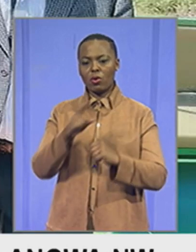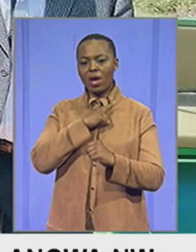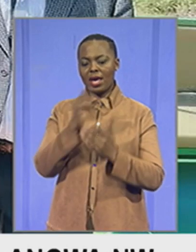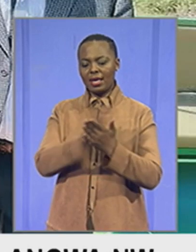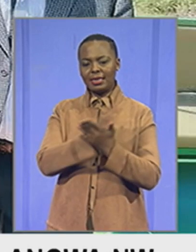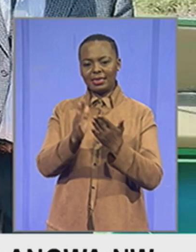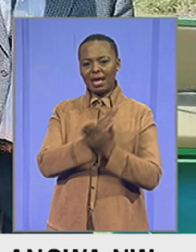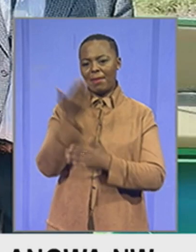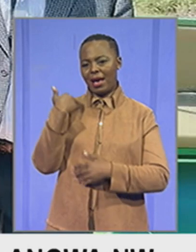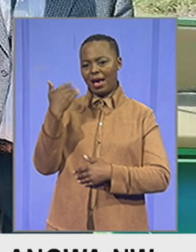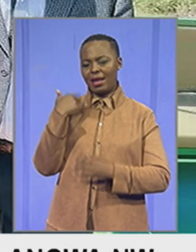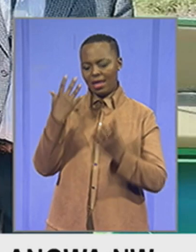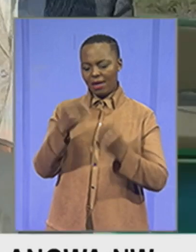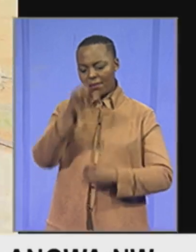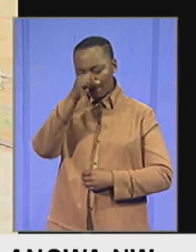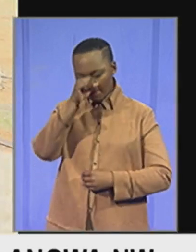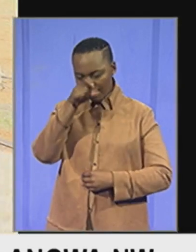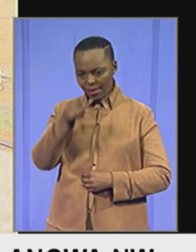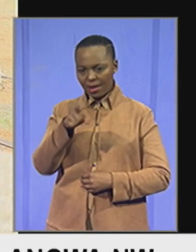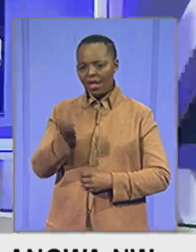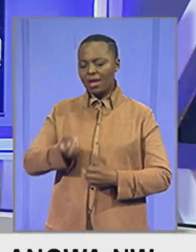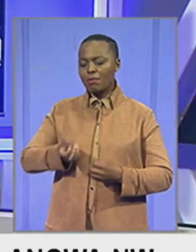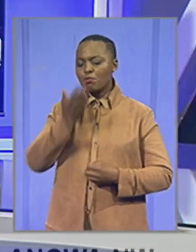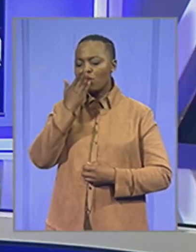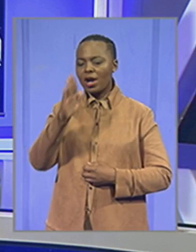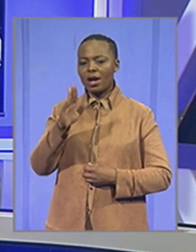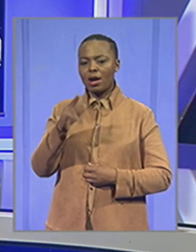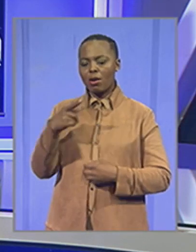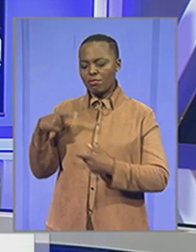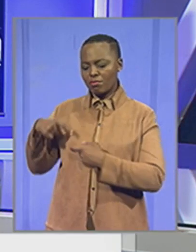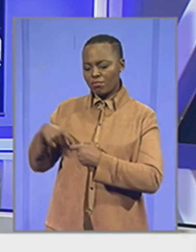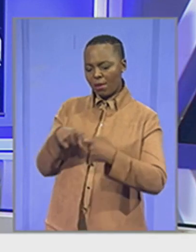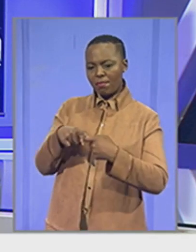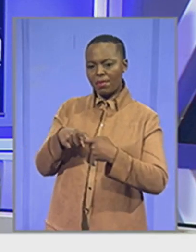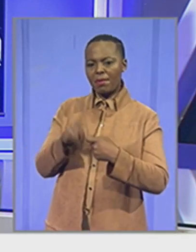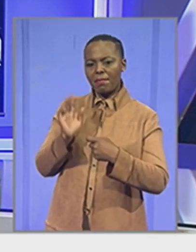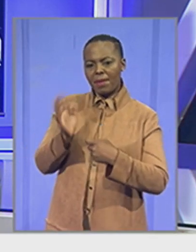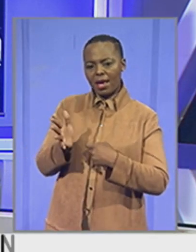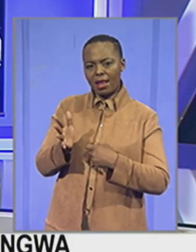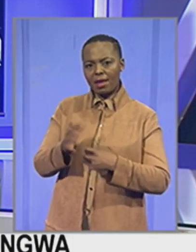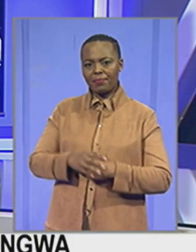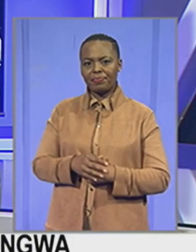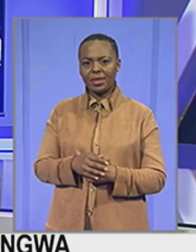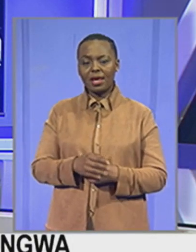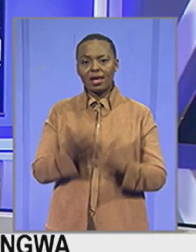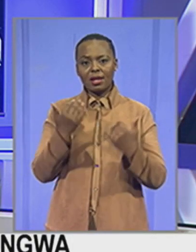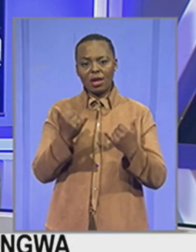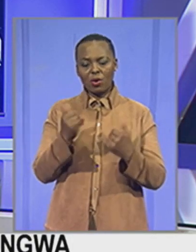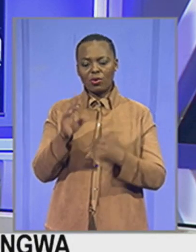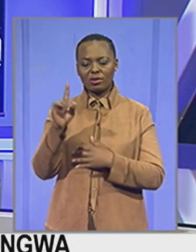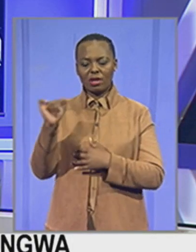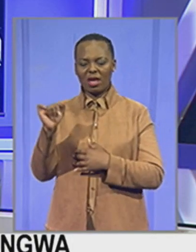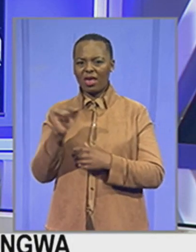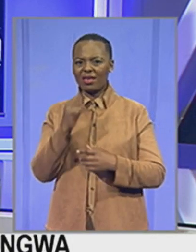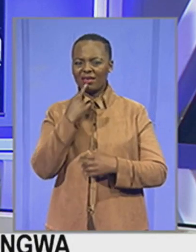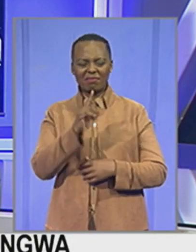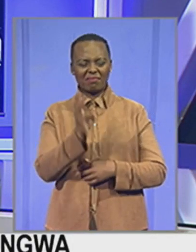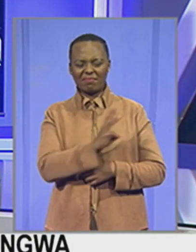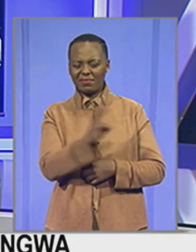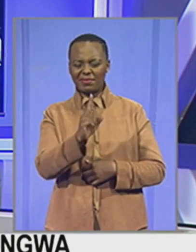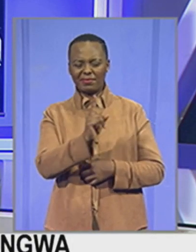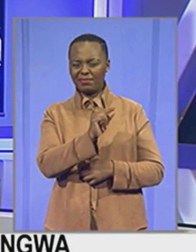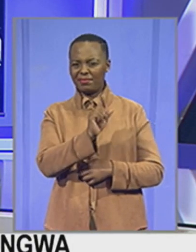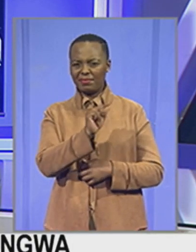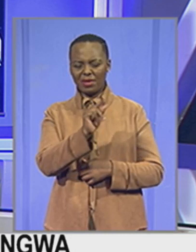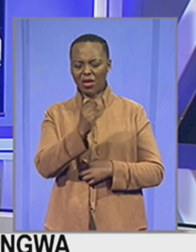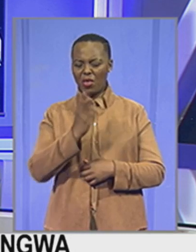baagi ba metsemagae. Jaaka o sa tswa go utlwa re Konyaditse di kwa Northwest e nyatsa thata kgato ya lona ebile ba e ka jaaka